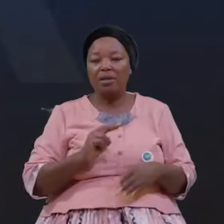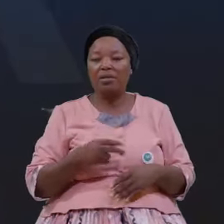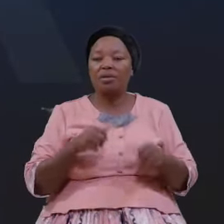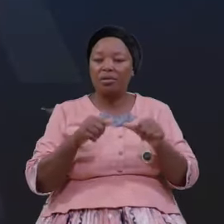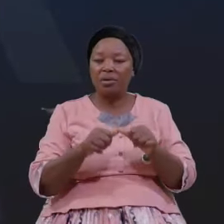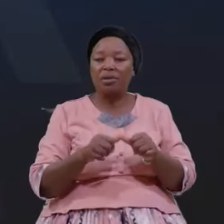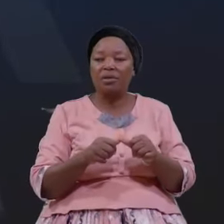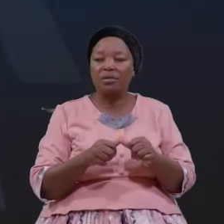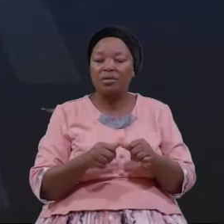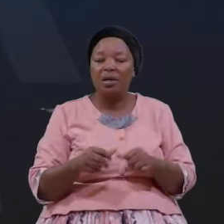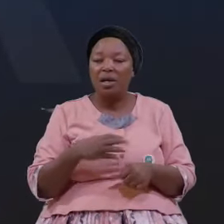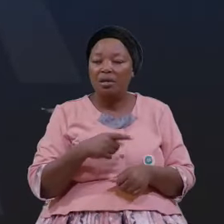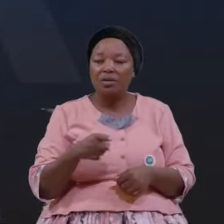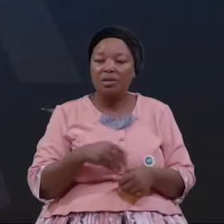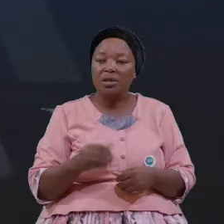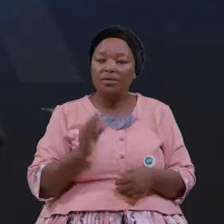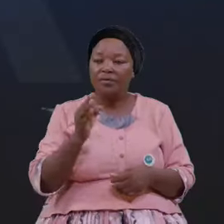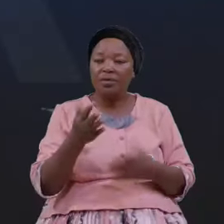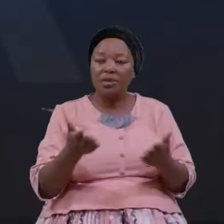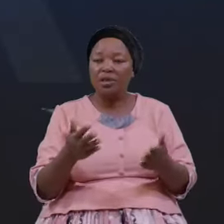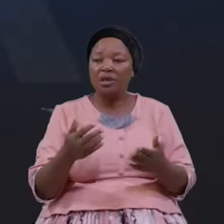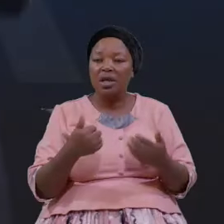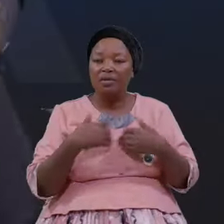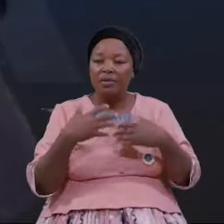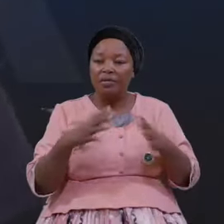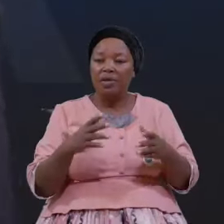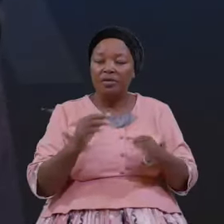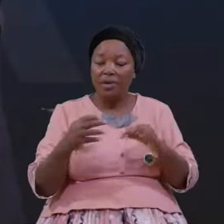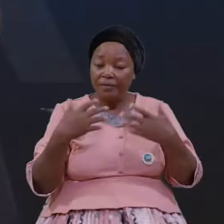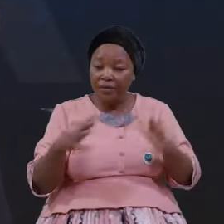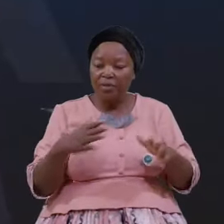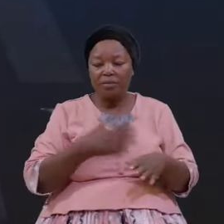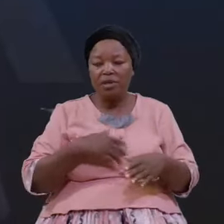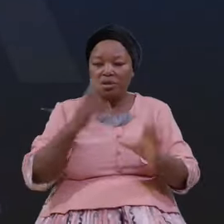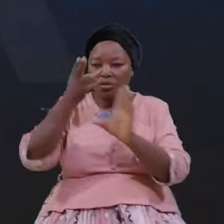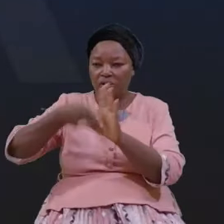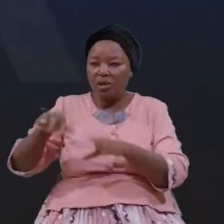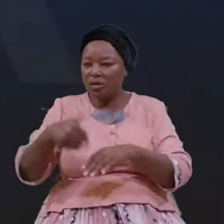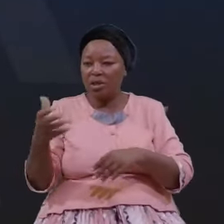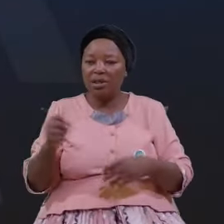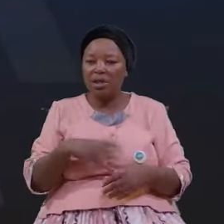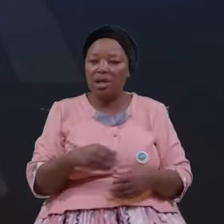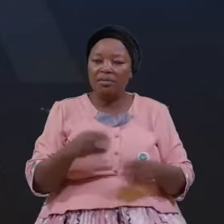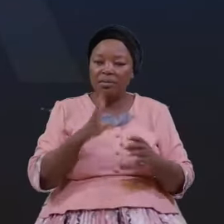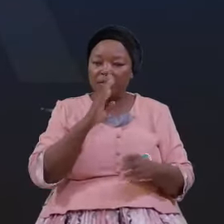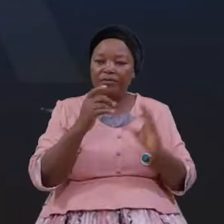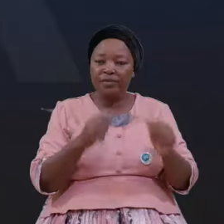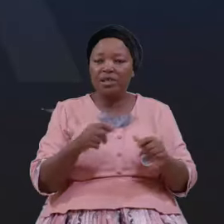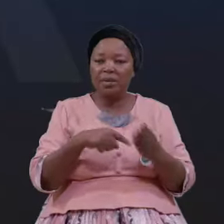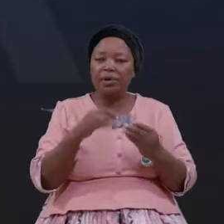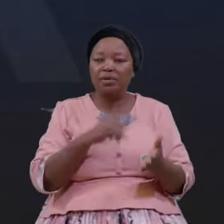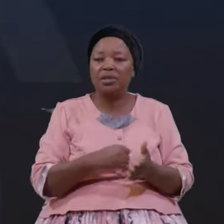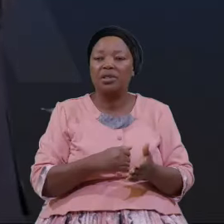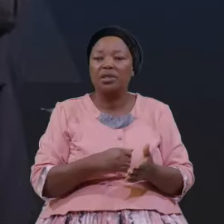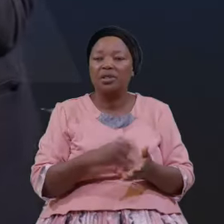us here who has completed your own, please join left and right. Let's see that we quickly